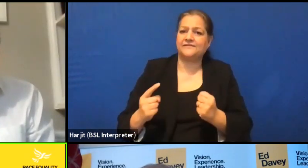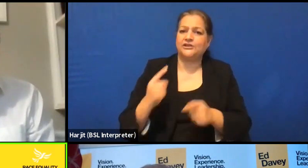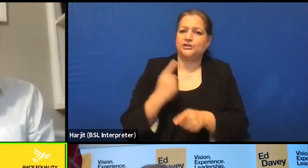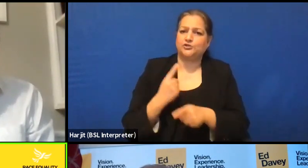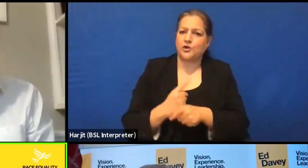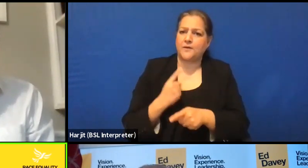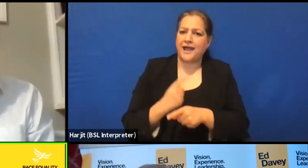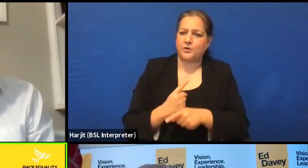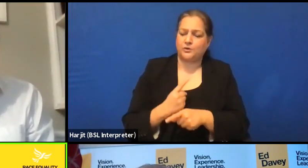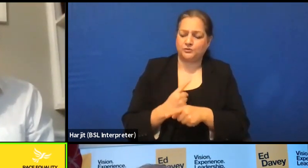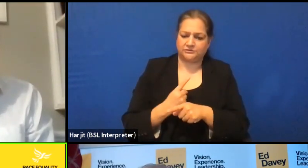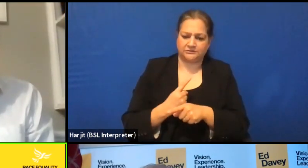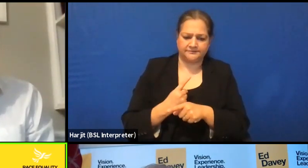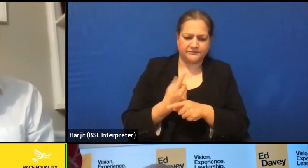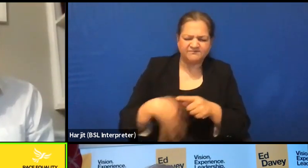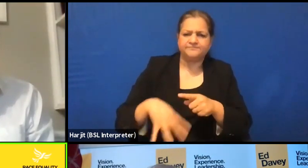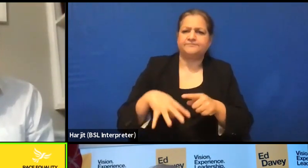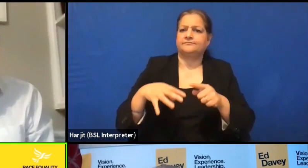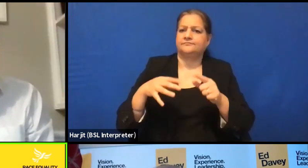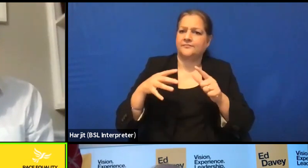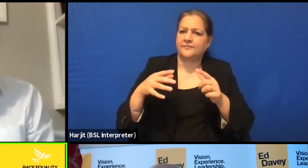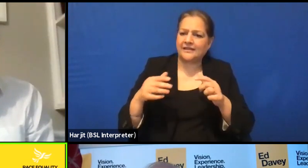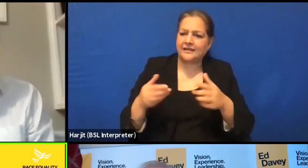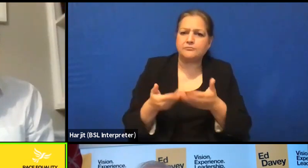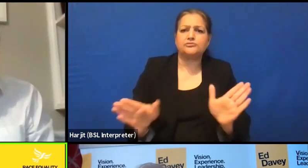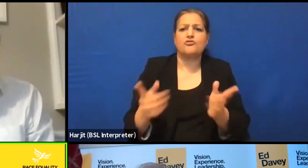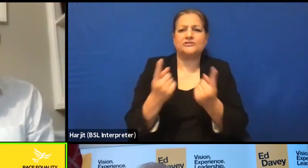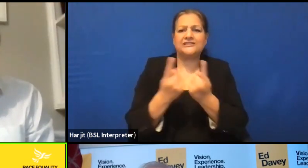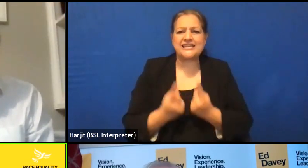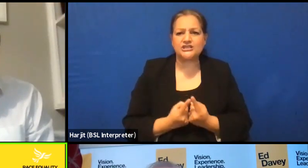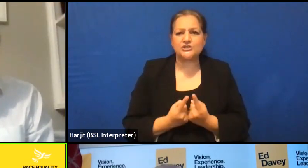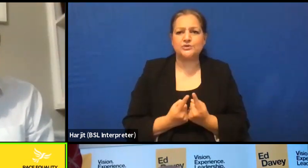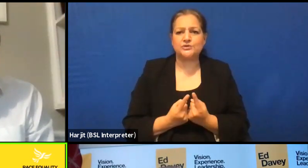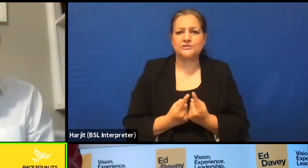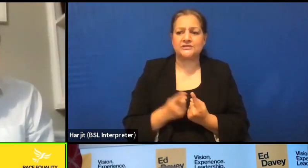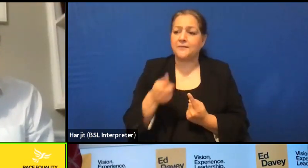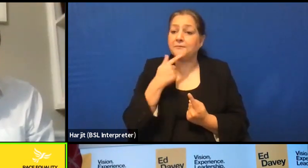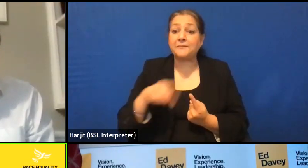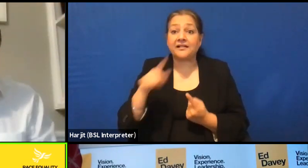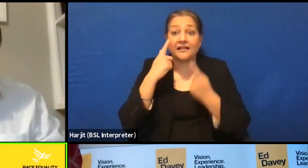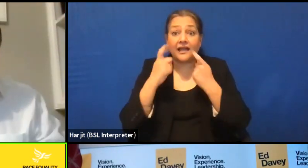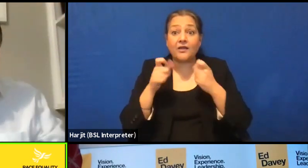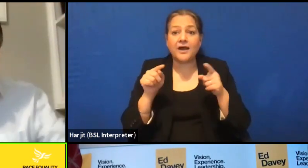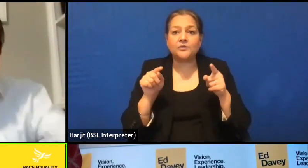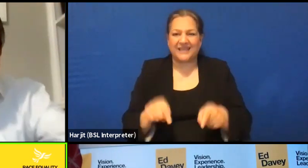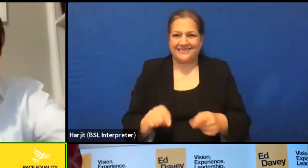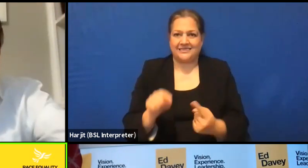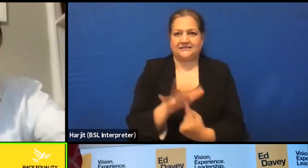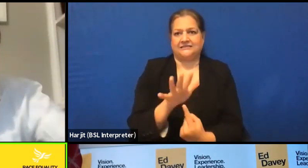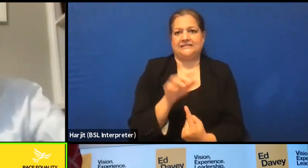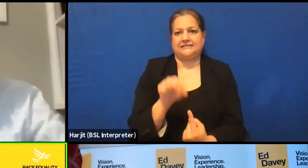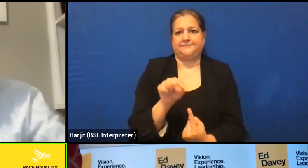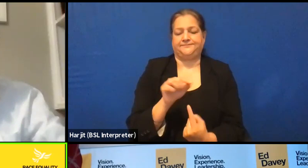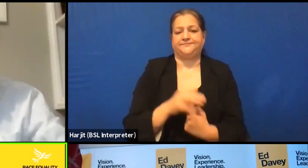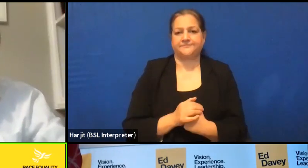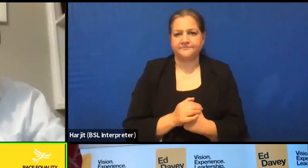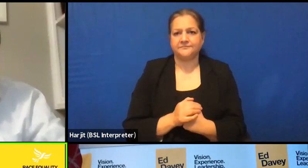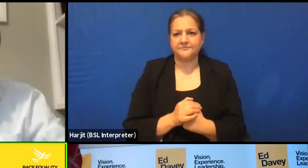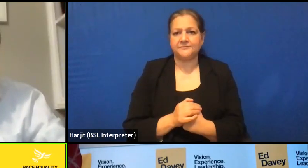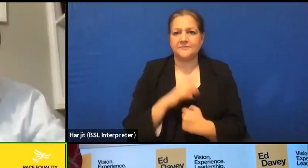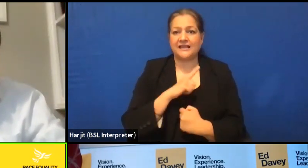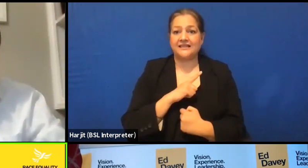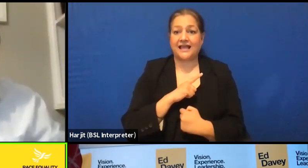issues that people really care about, is, I think, the key to some of this. And that's why I have put